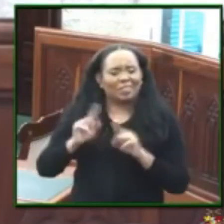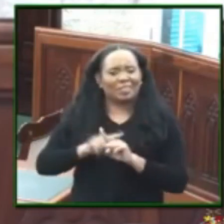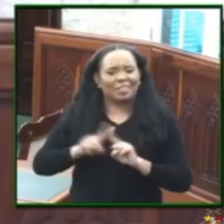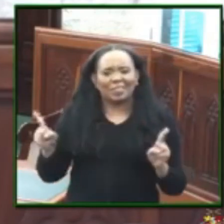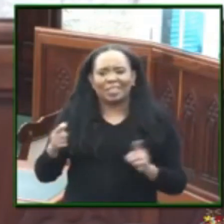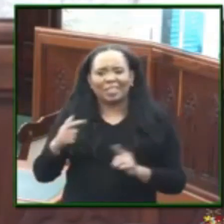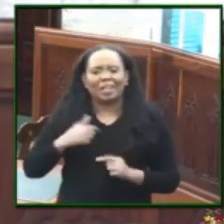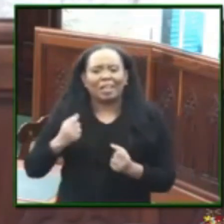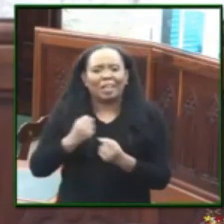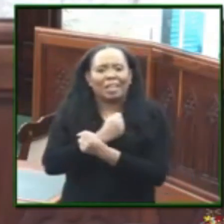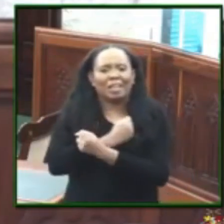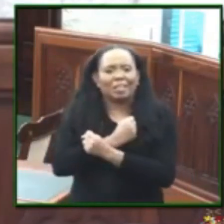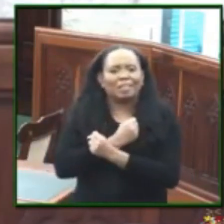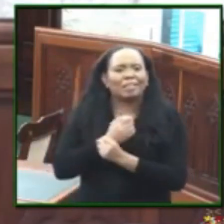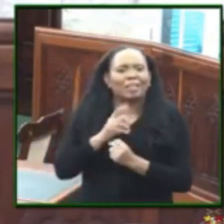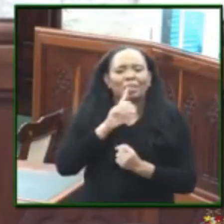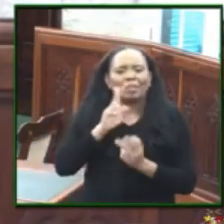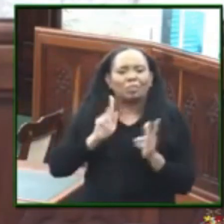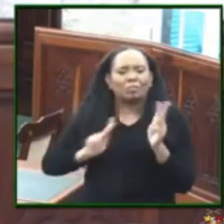intercourse. I say social.